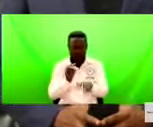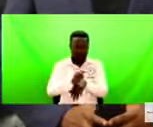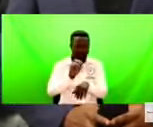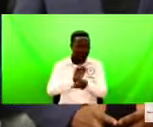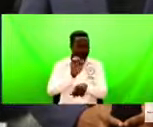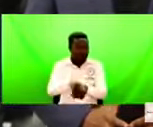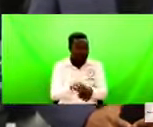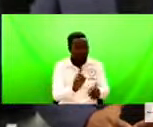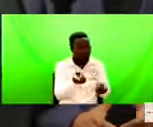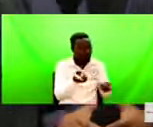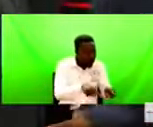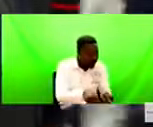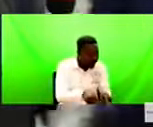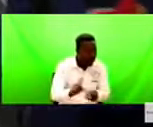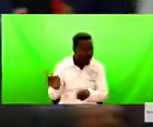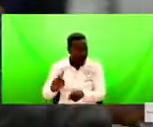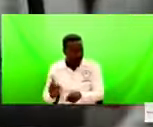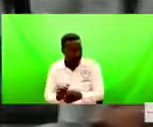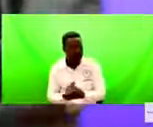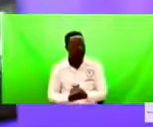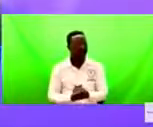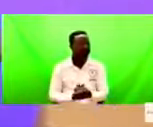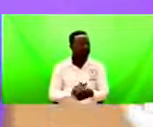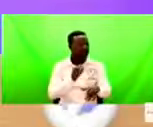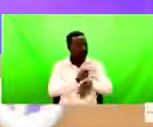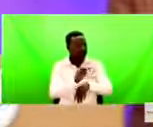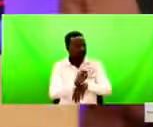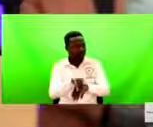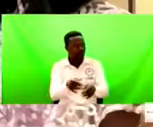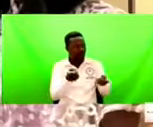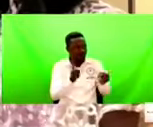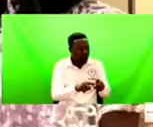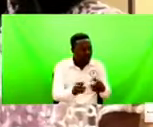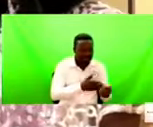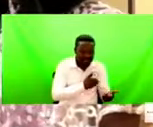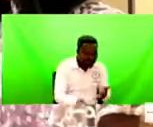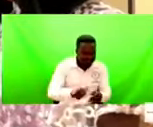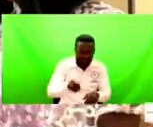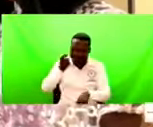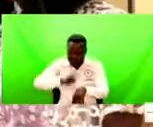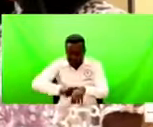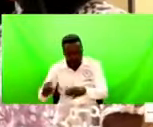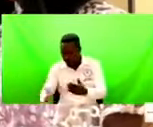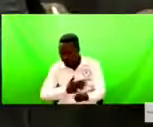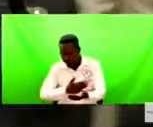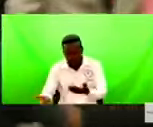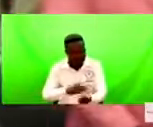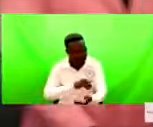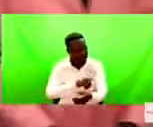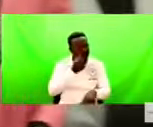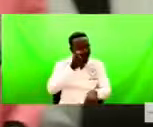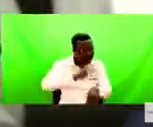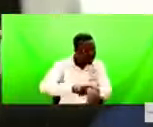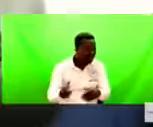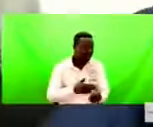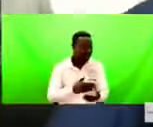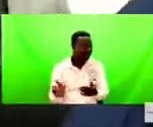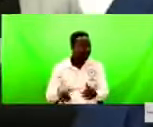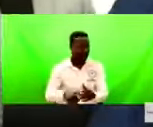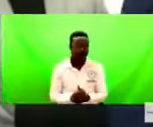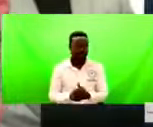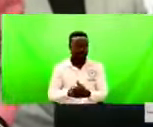Whenever. Ministry is whenever, at any time, and at every time. In fact,